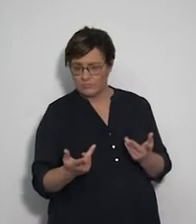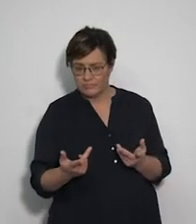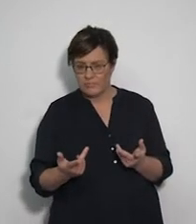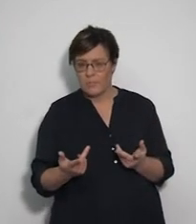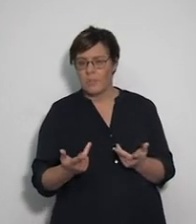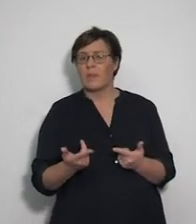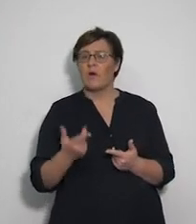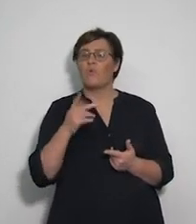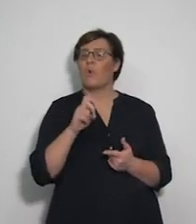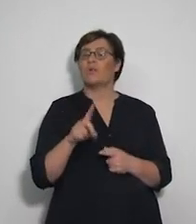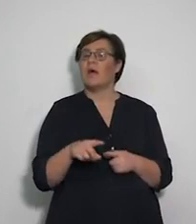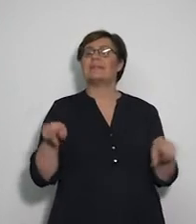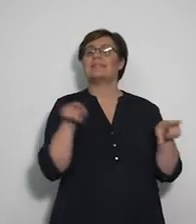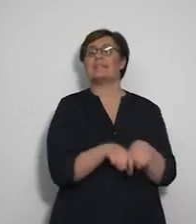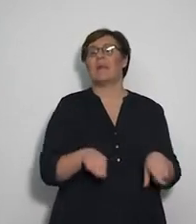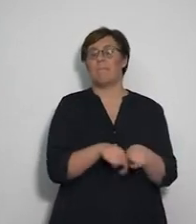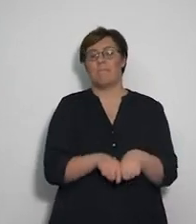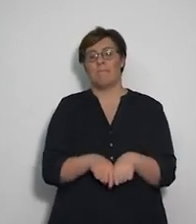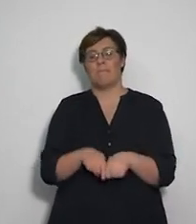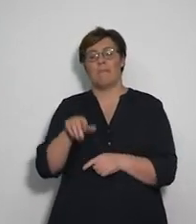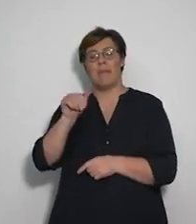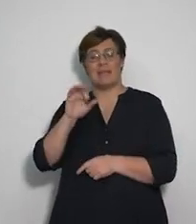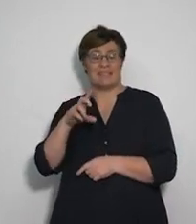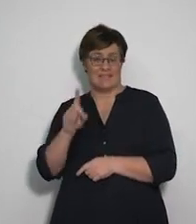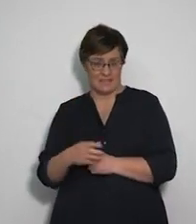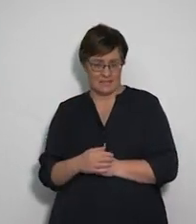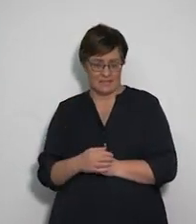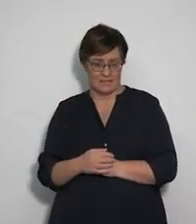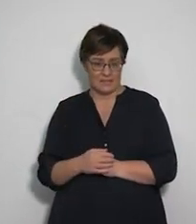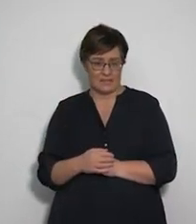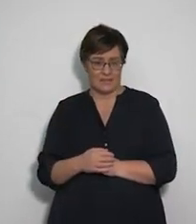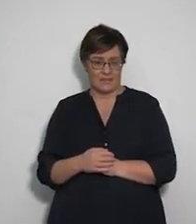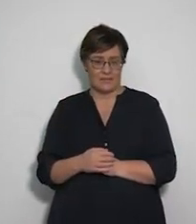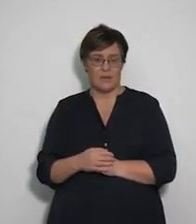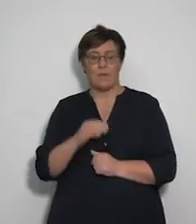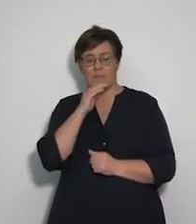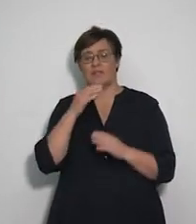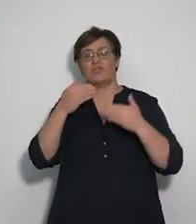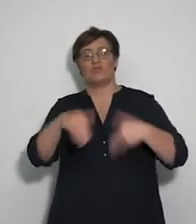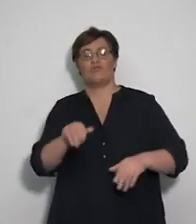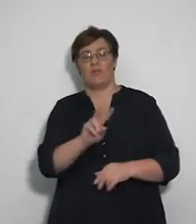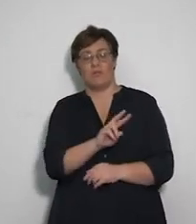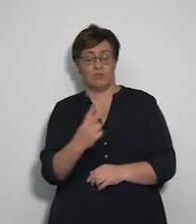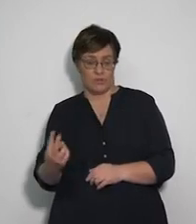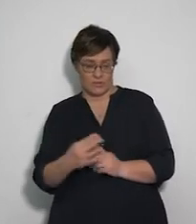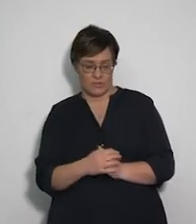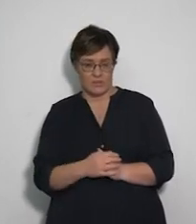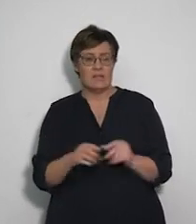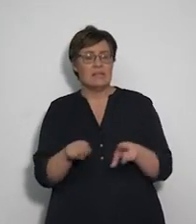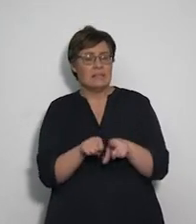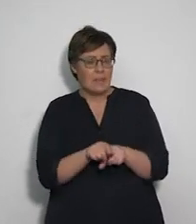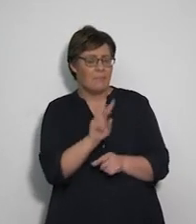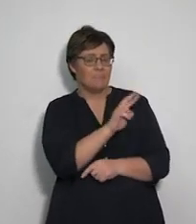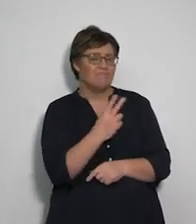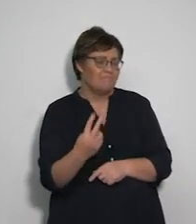sometimes codes for the same amino acid, and we refer to those as neutral mutations. We also know that